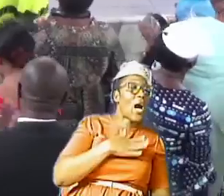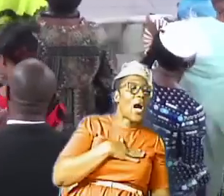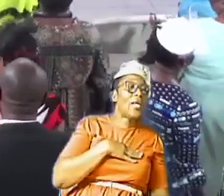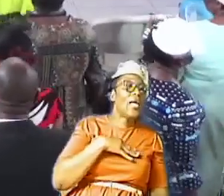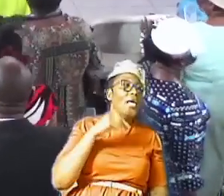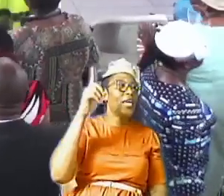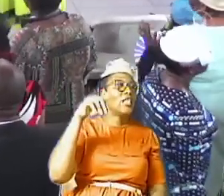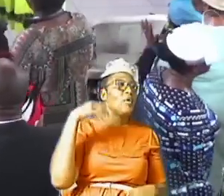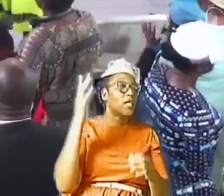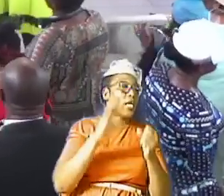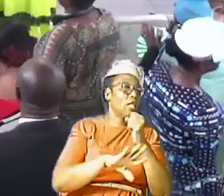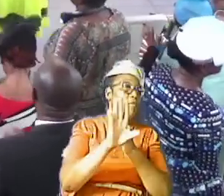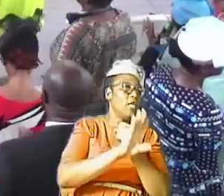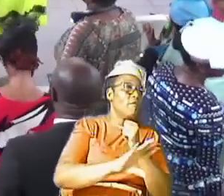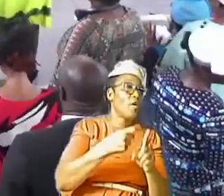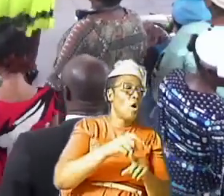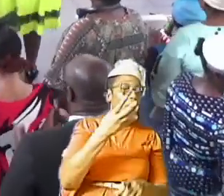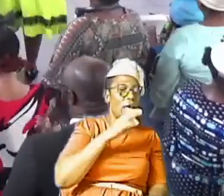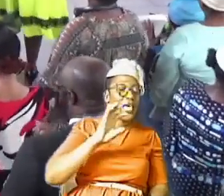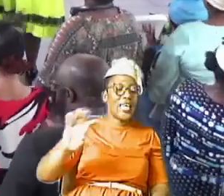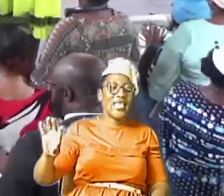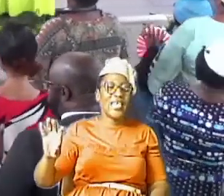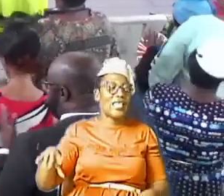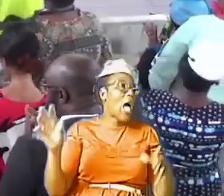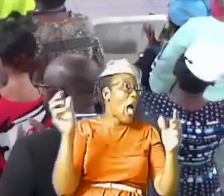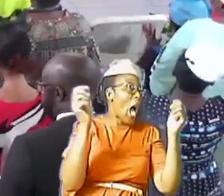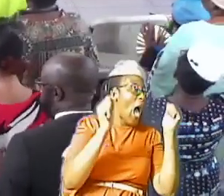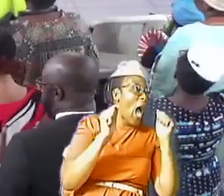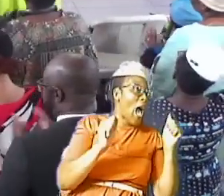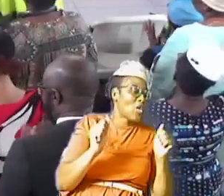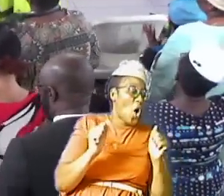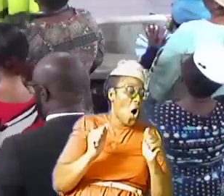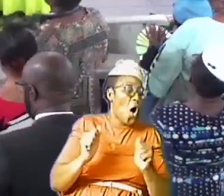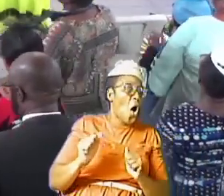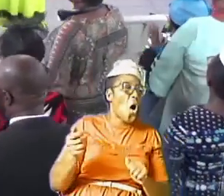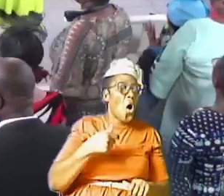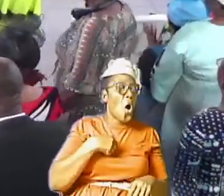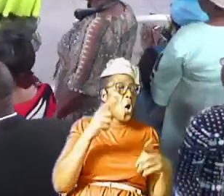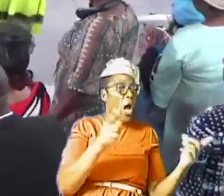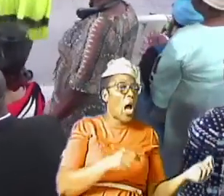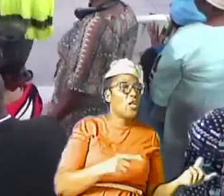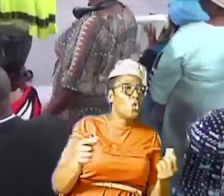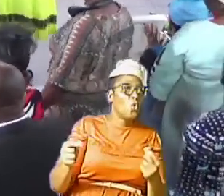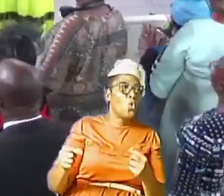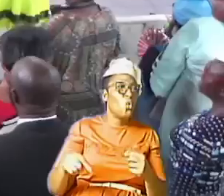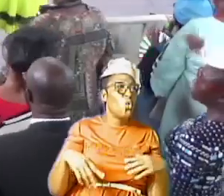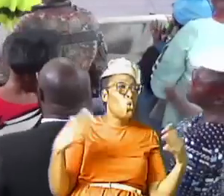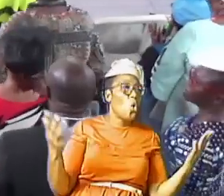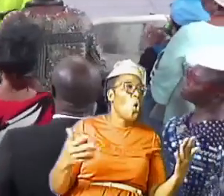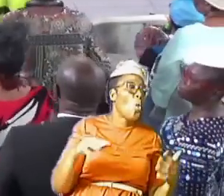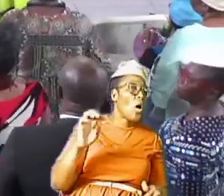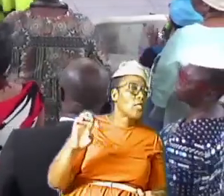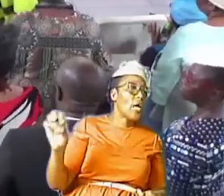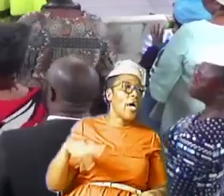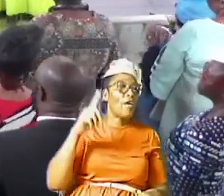so he's mine. He's protected me from the heat, and all I'll